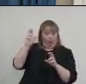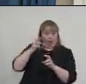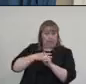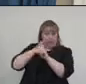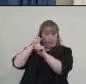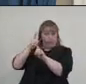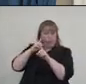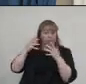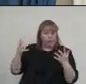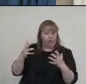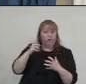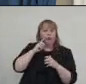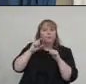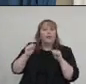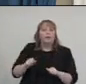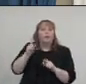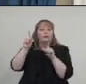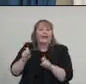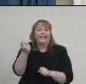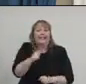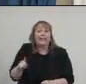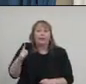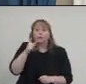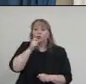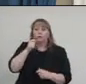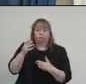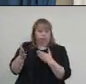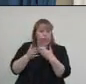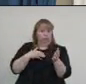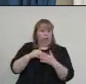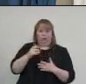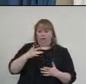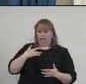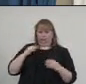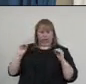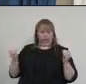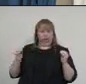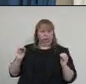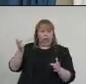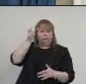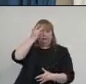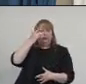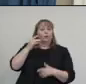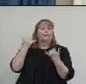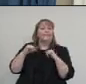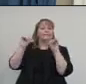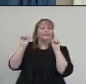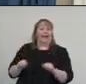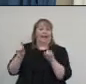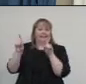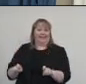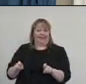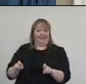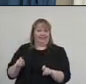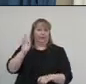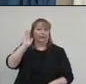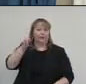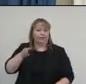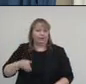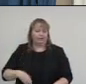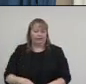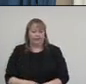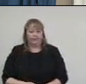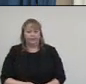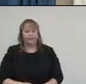primary goals of our response efforts. Number four, sufficient public health workforce capacity in local and